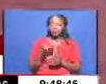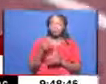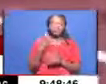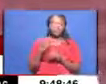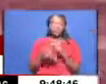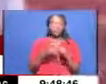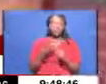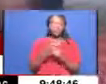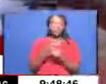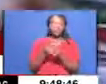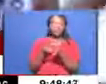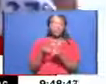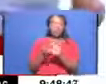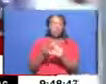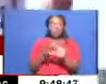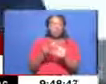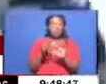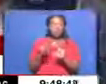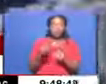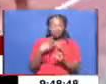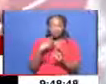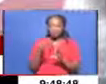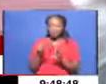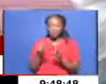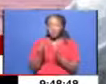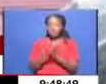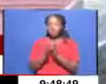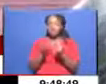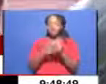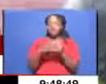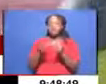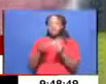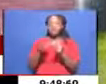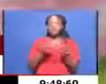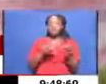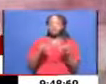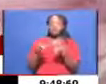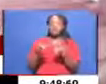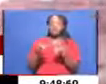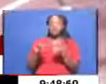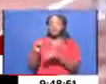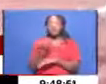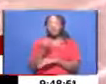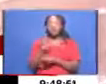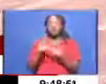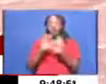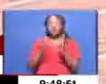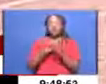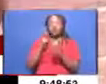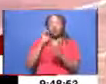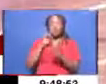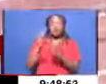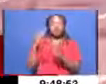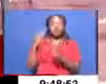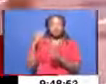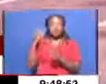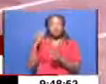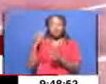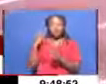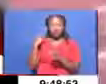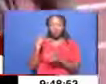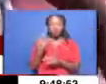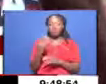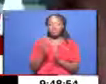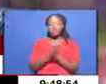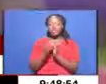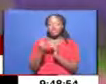took part in the 1500 and 800 meter events at the World Deaf Championships in Poland, finishing fourth and